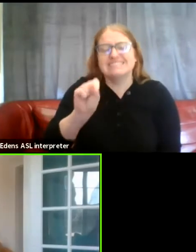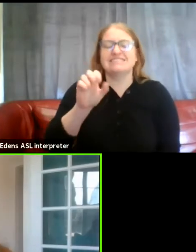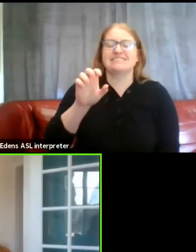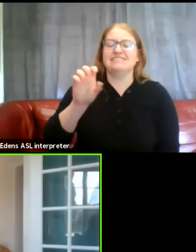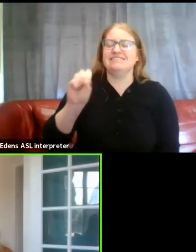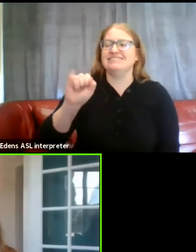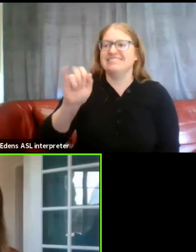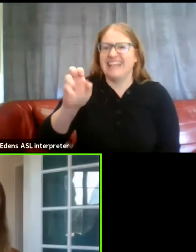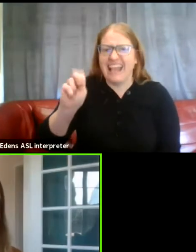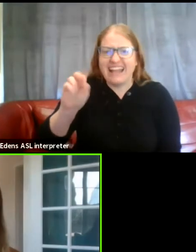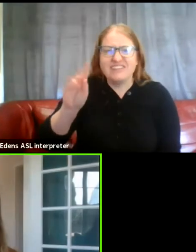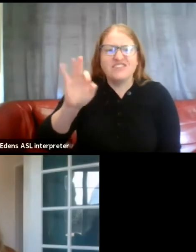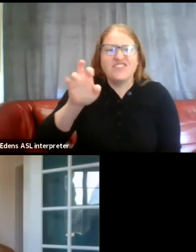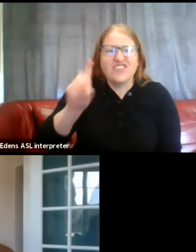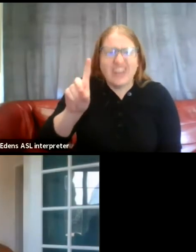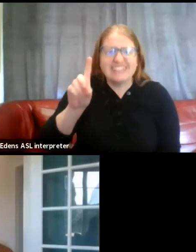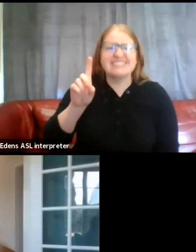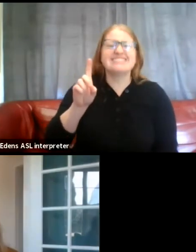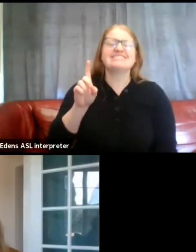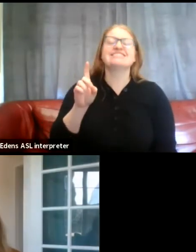coding.